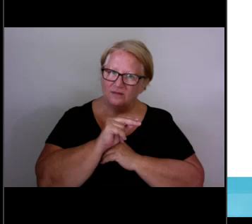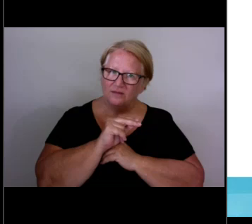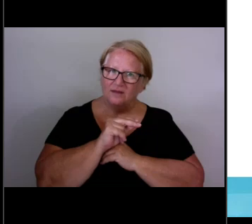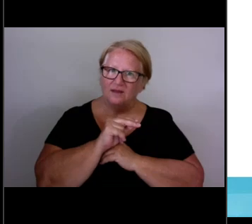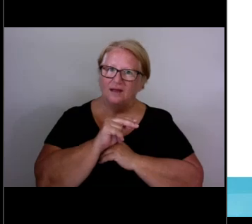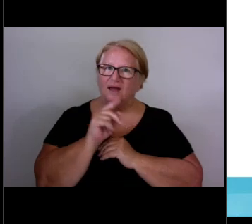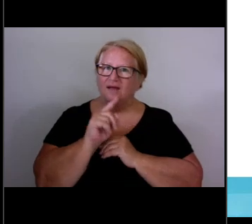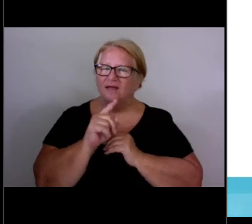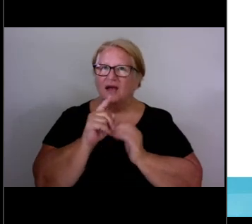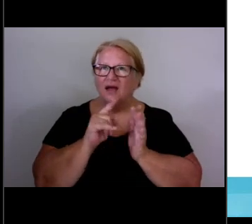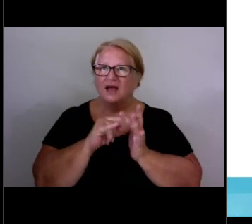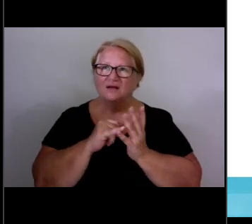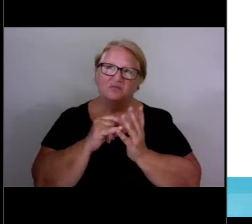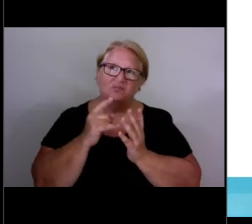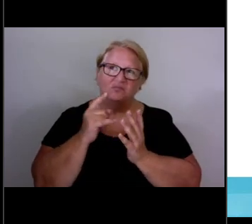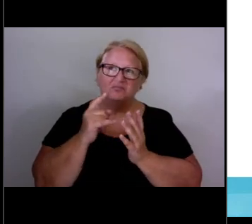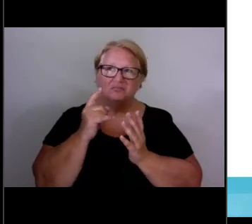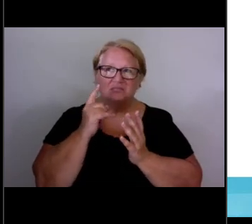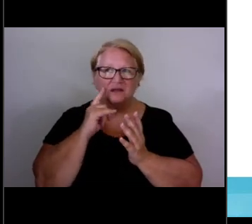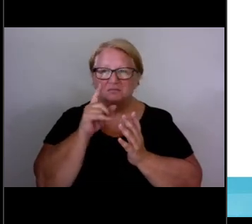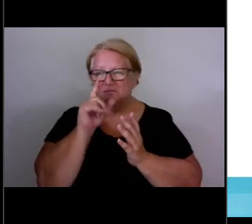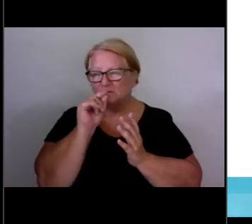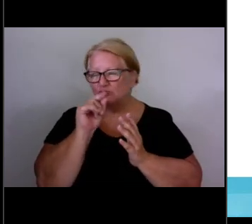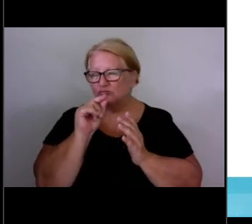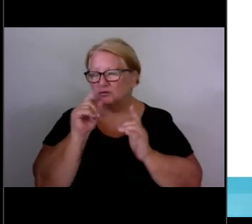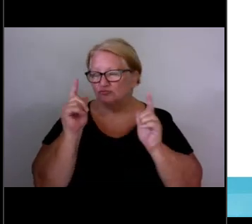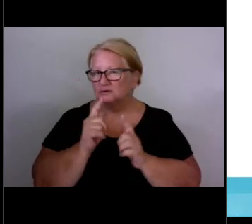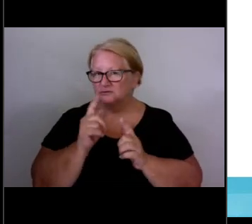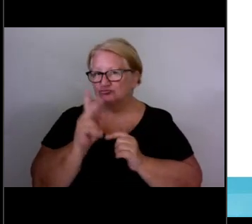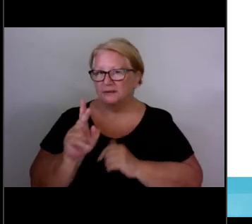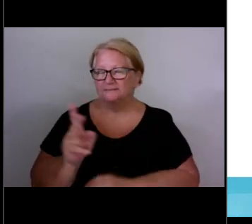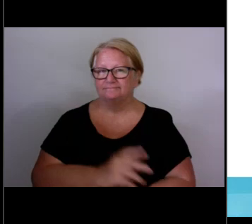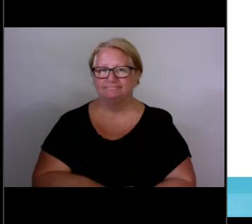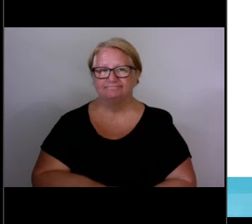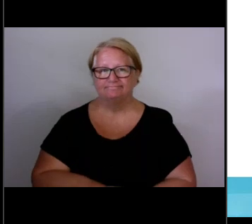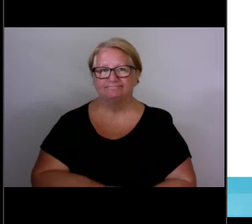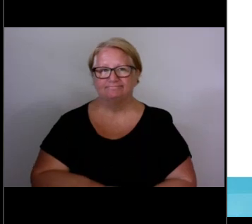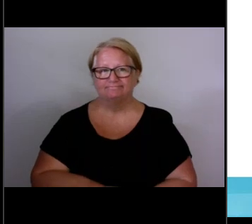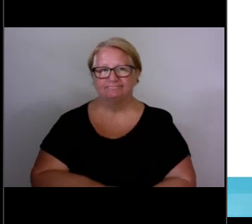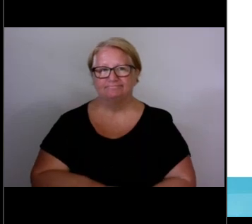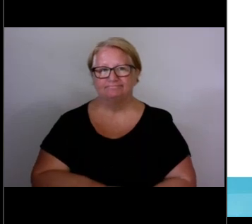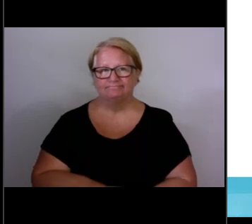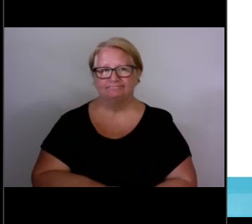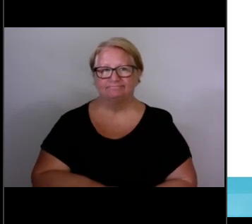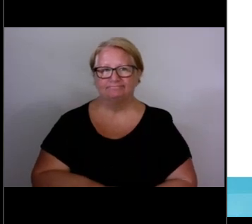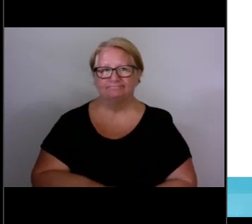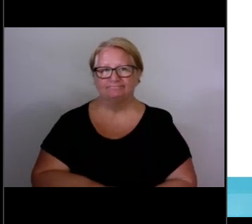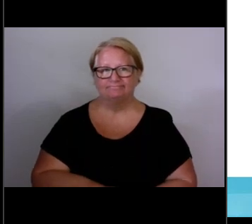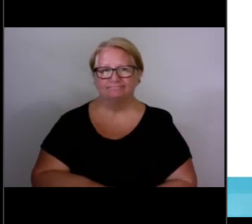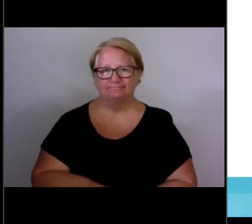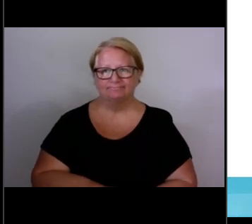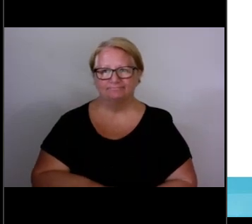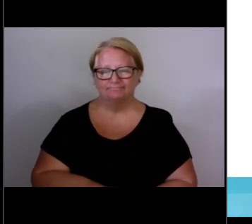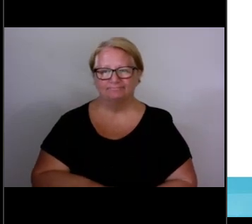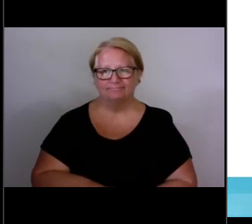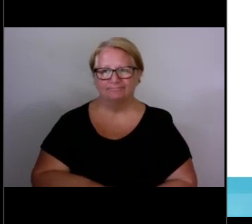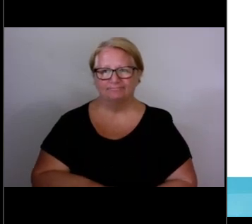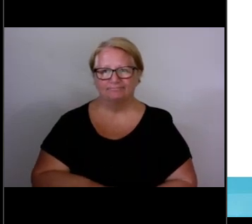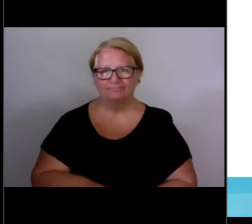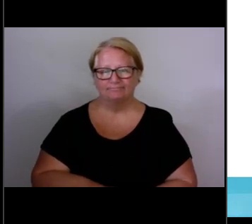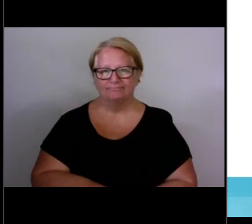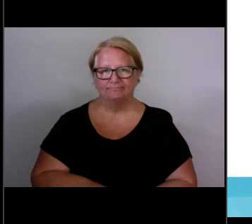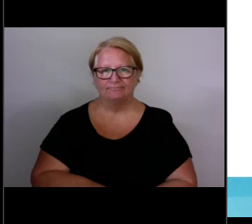lower recidivism. Great. While we wait for more questions, I'll just pop through the next couple